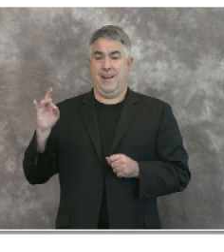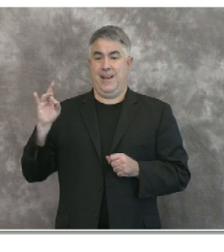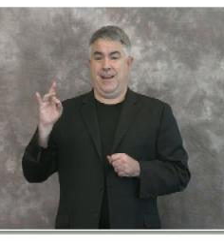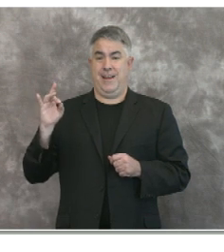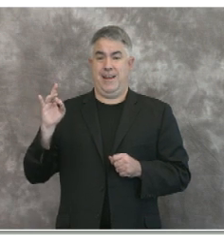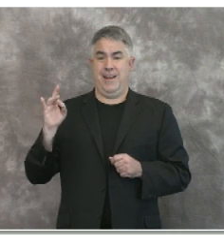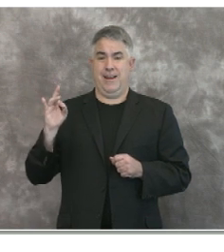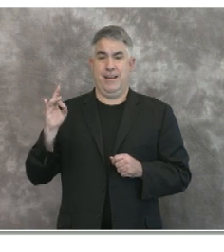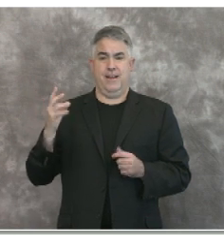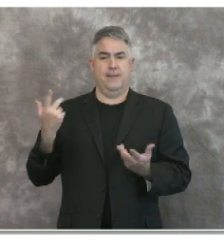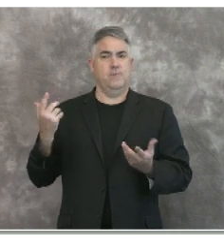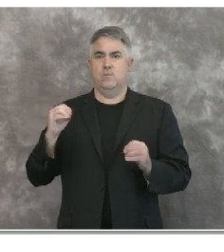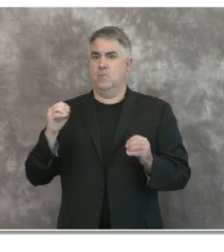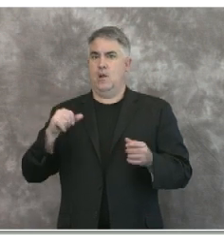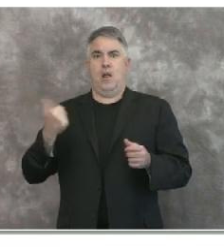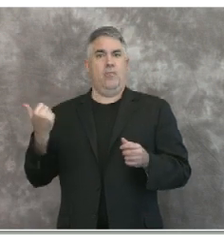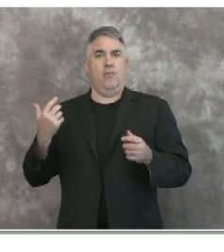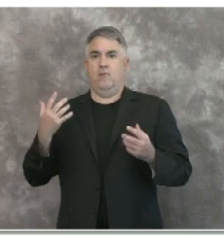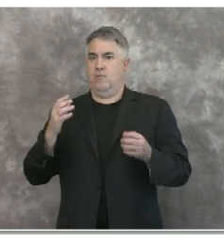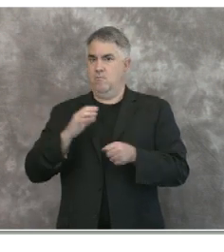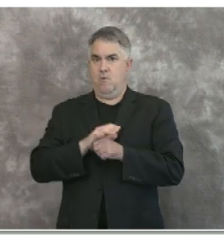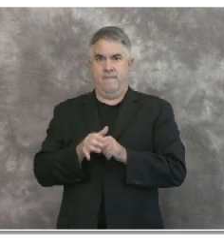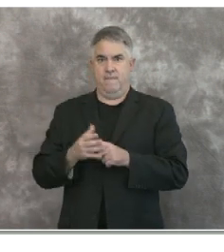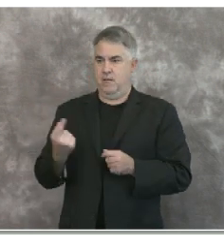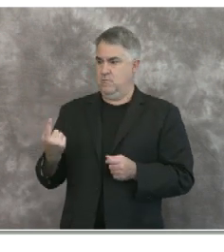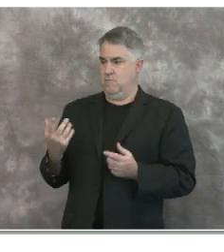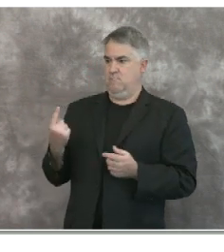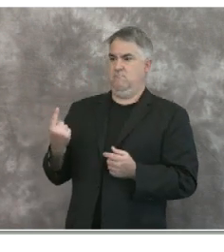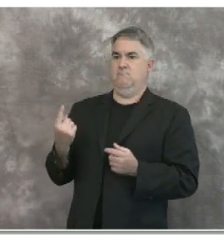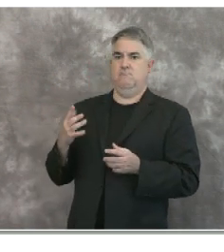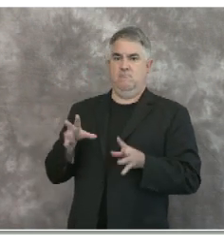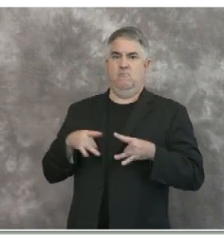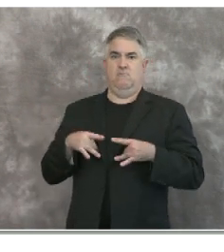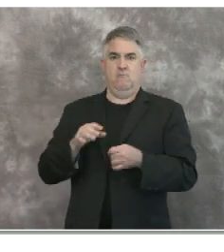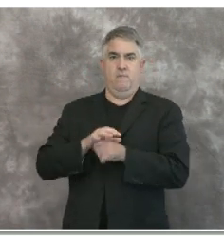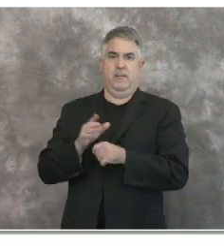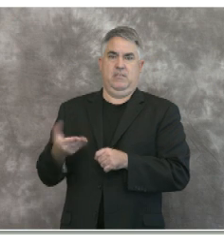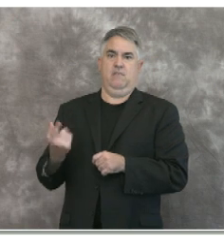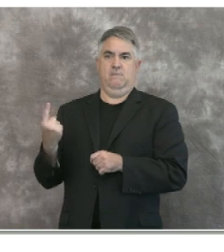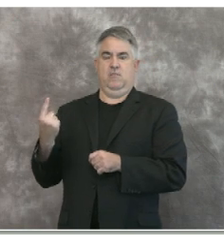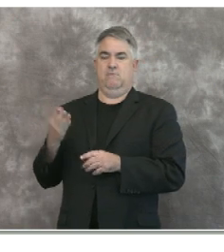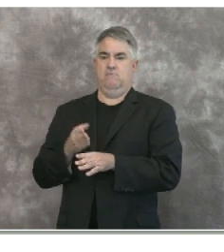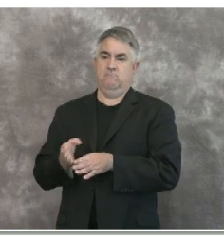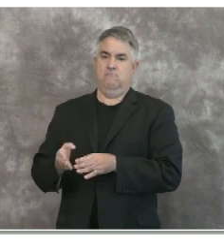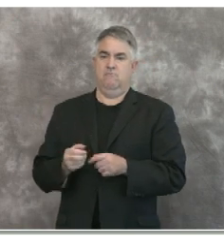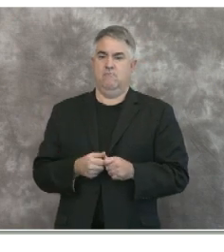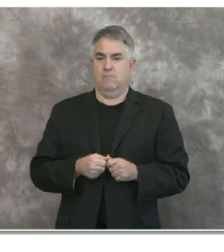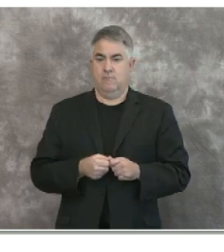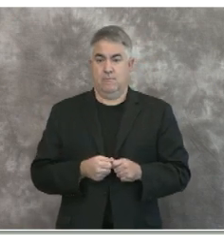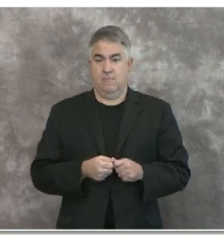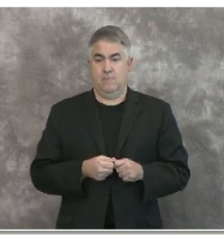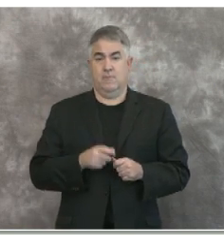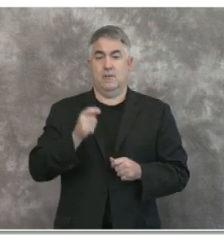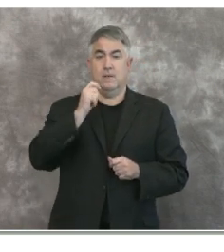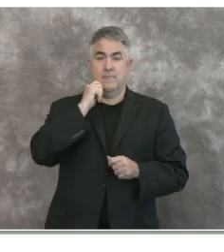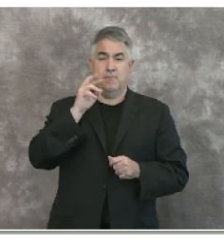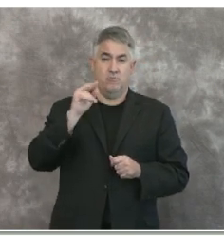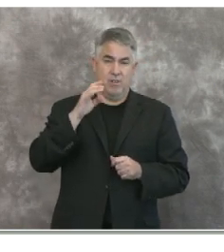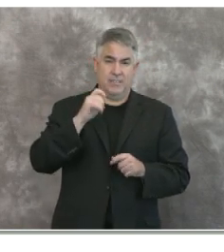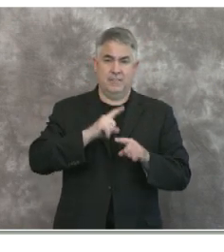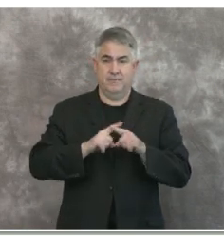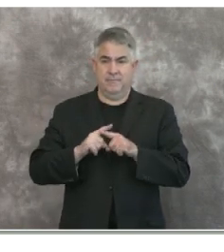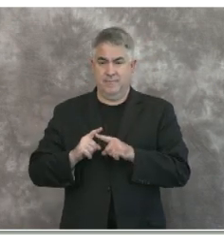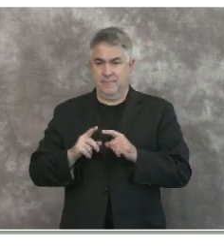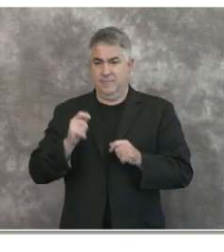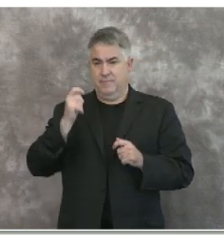underlying medical conditions. Regarding race and ethnicity for all deaths, we have data for